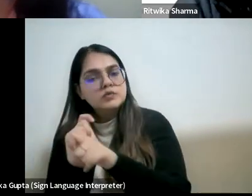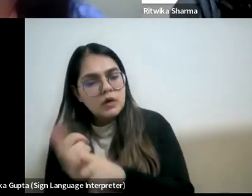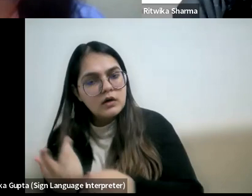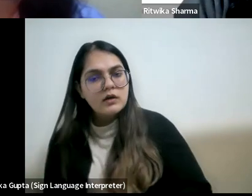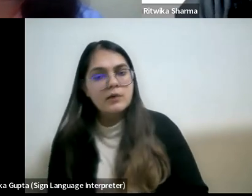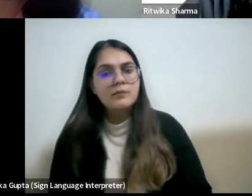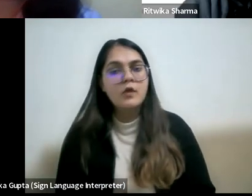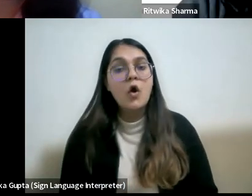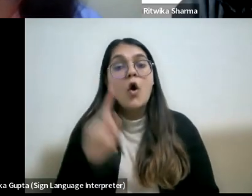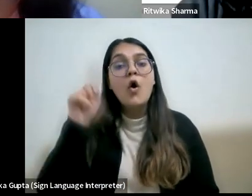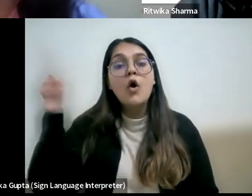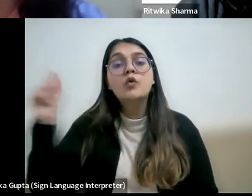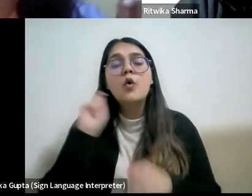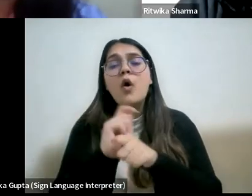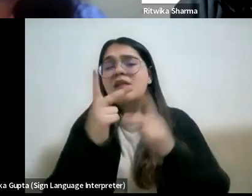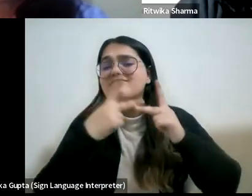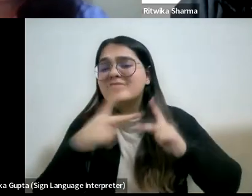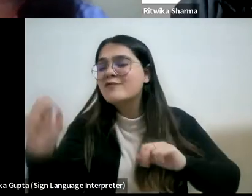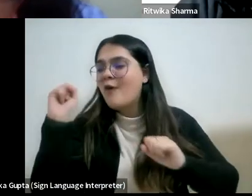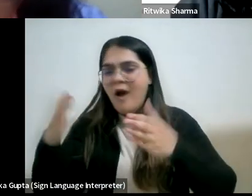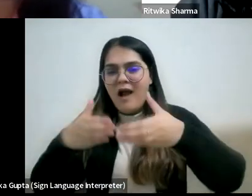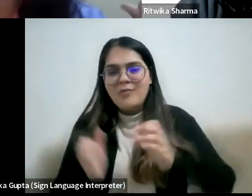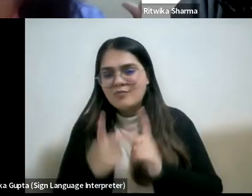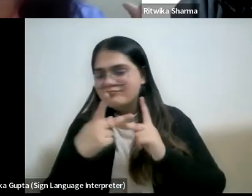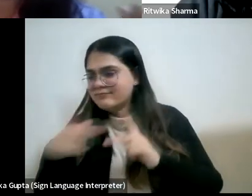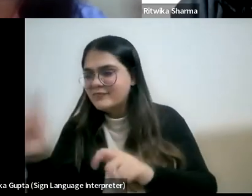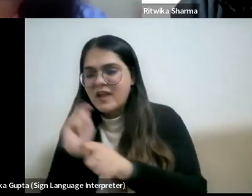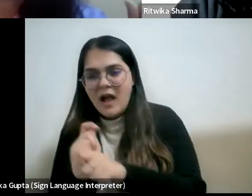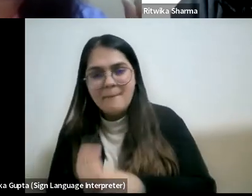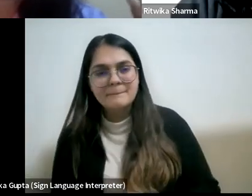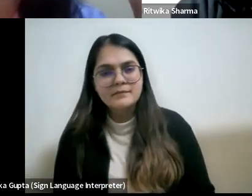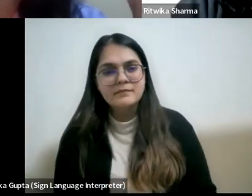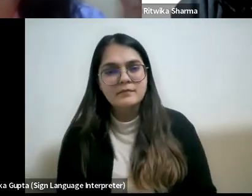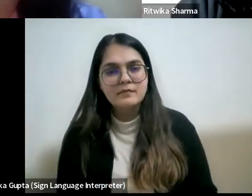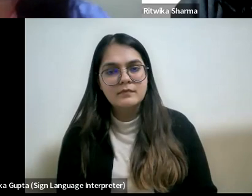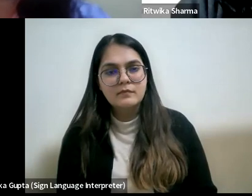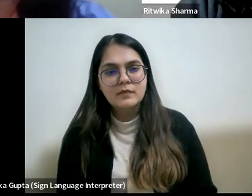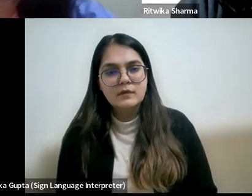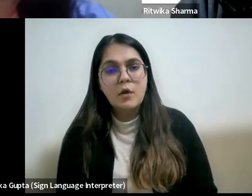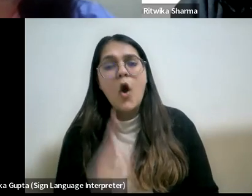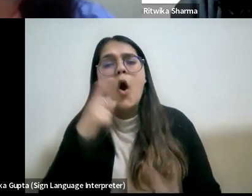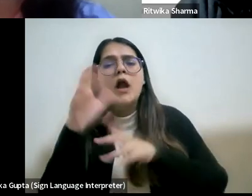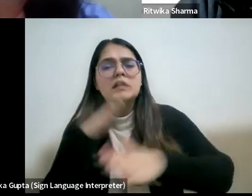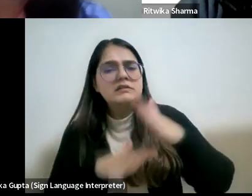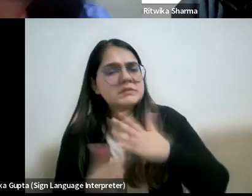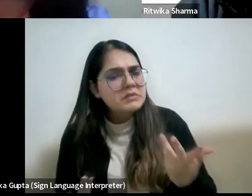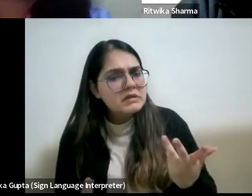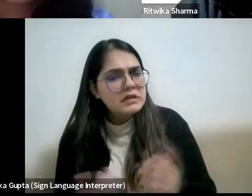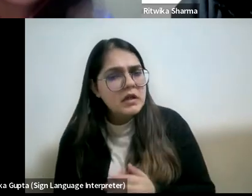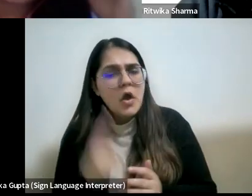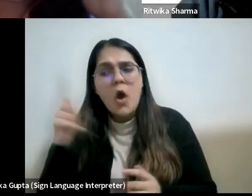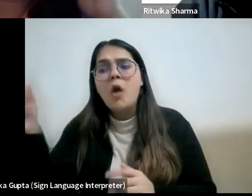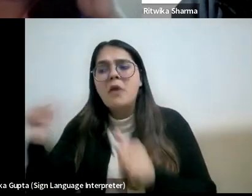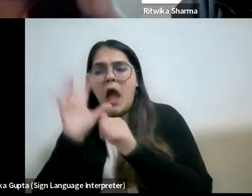it impacting everybody differently? Is there anybody with physical disability who might have some problem in